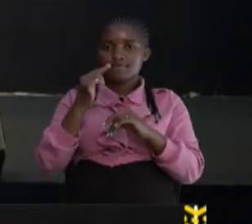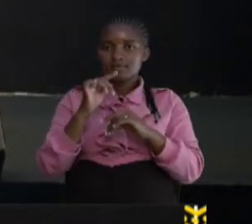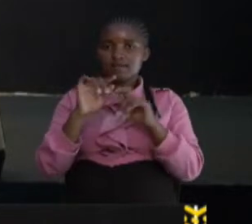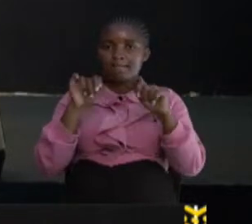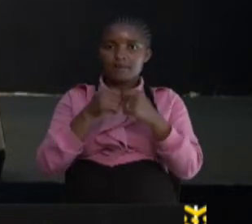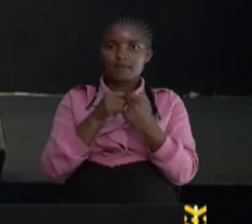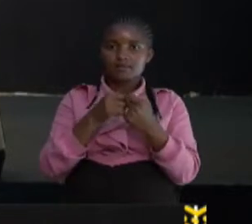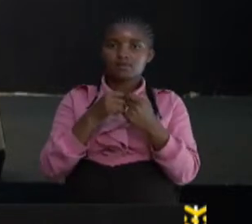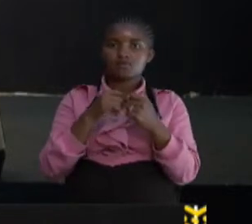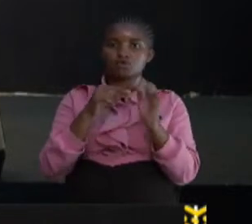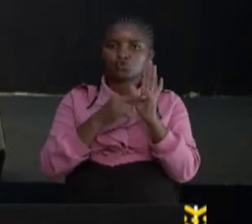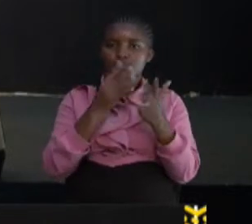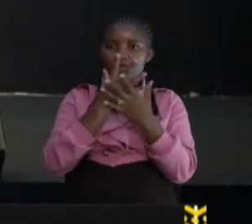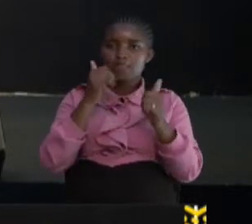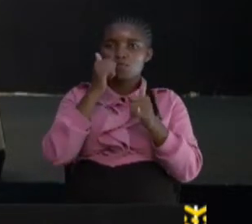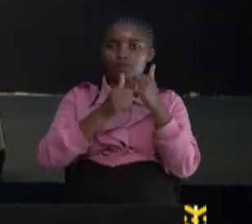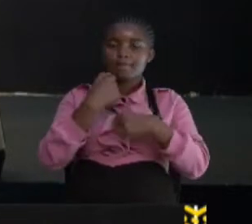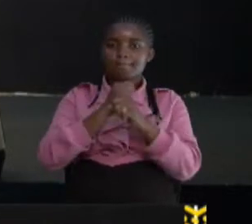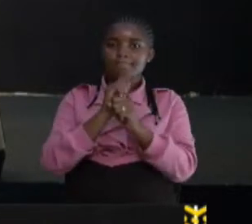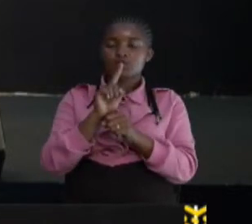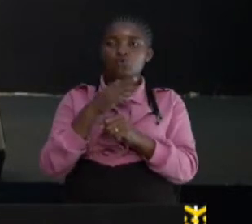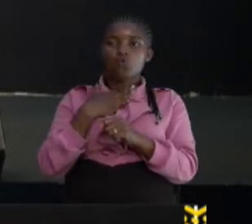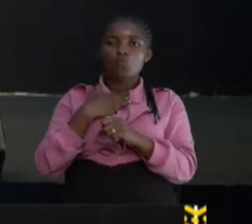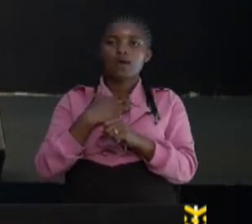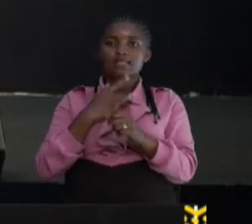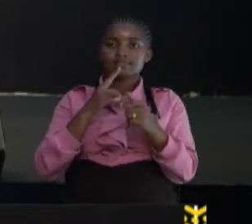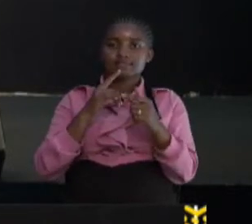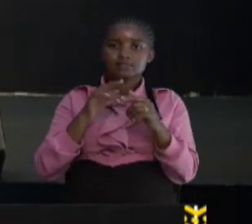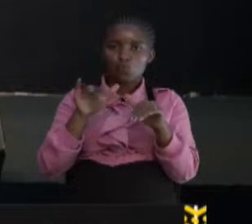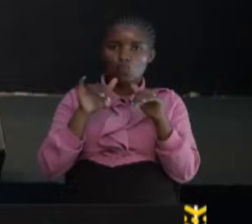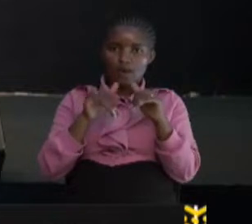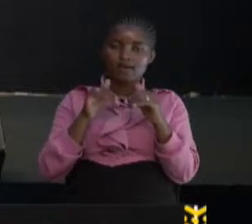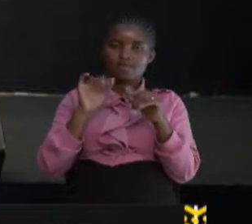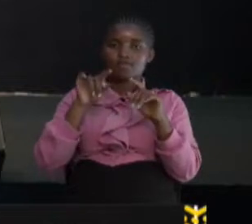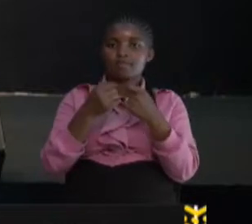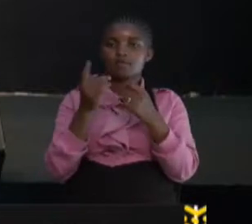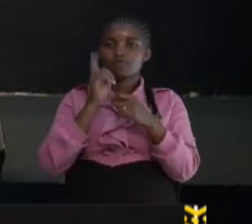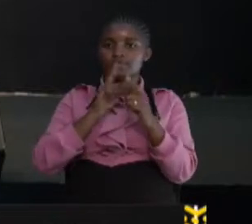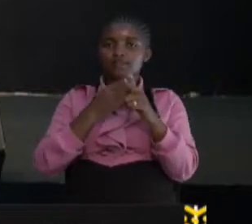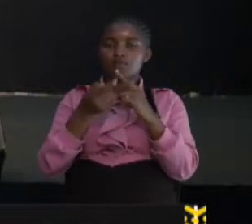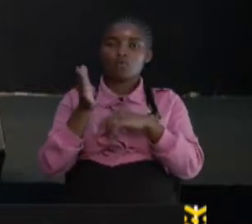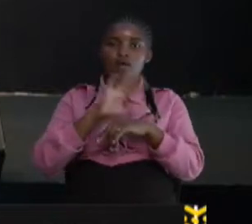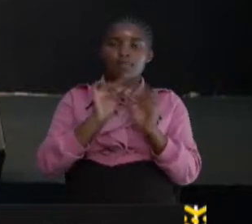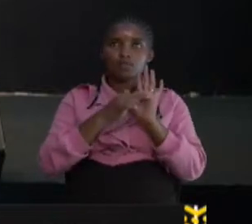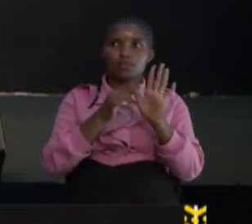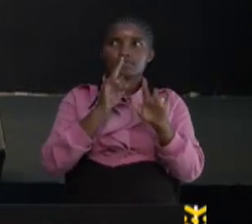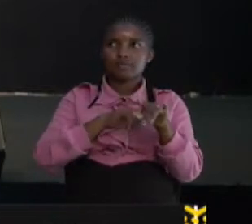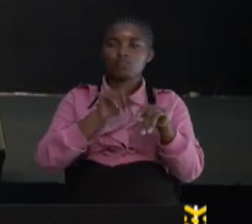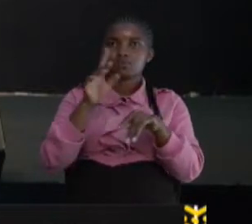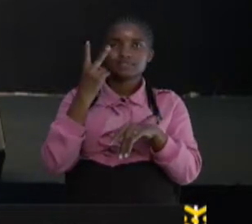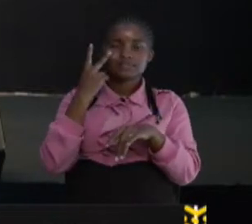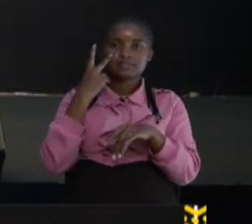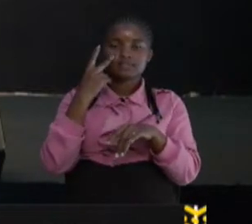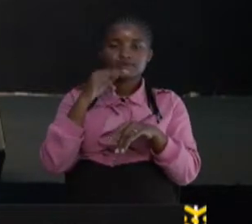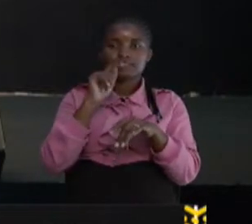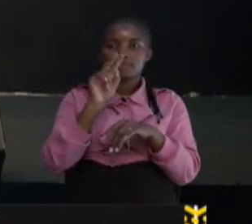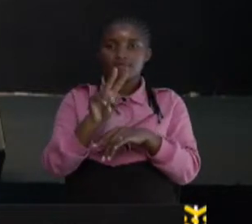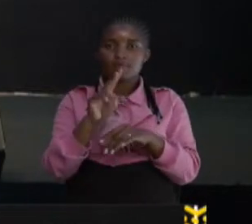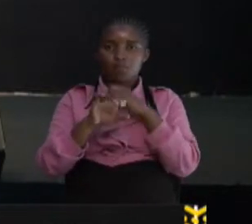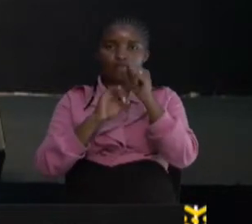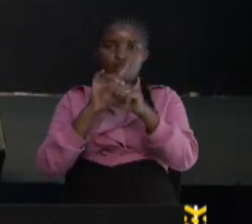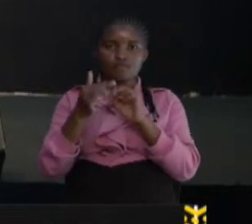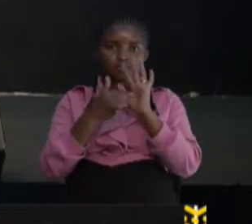you to come back, and that's essentially it. So when you're watching TV series like, what example should I give